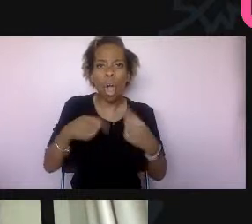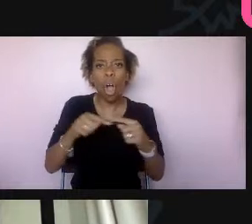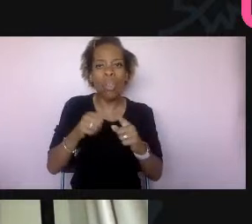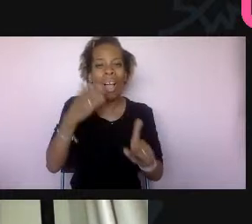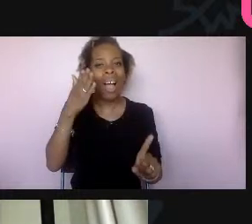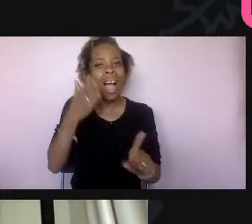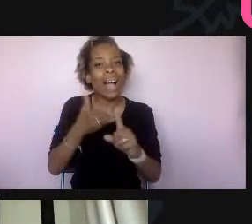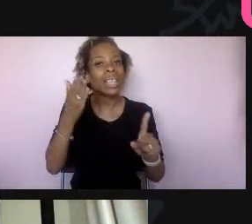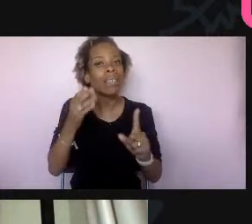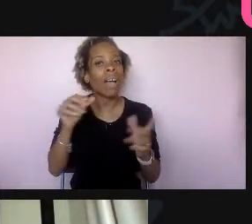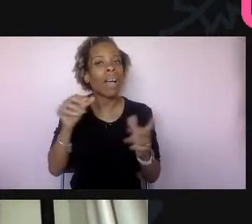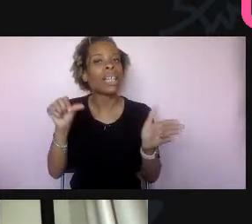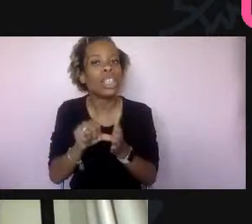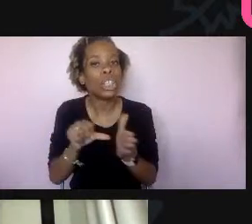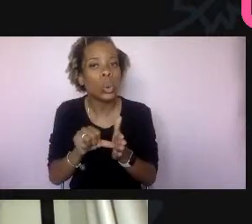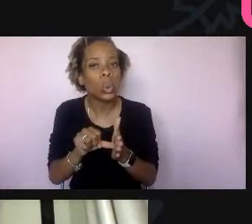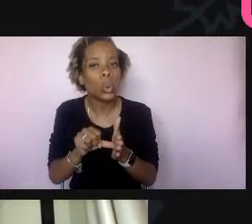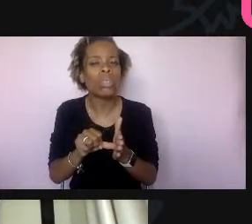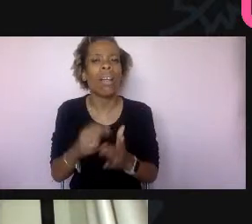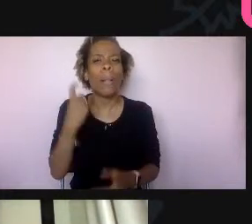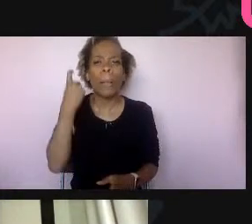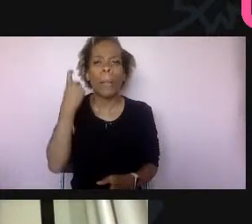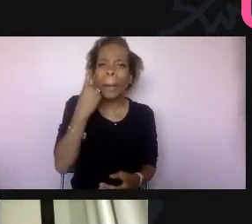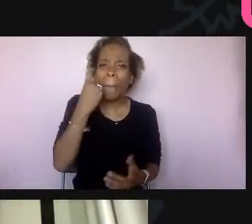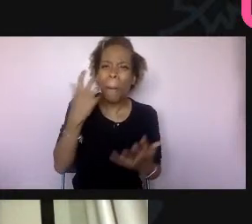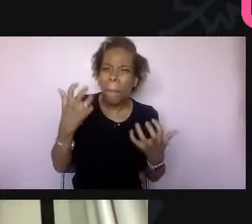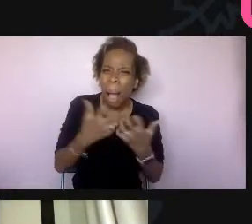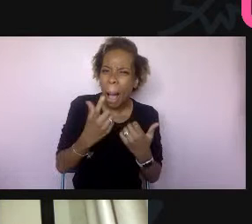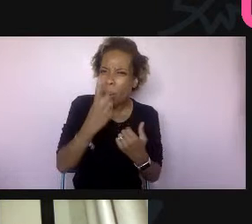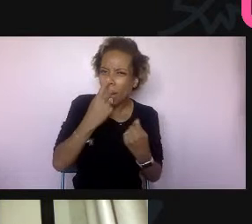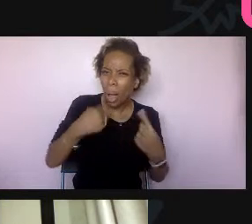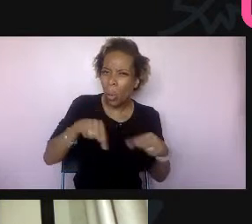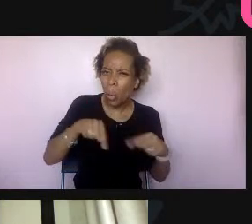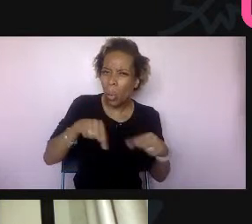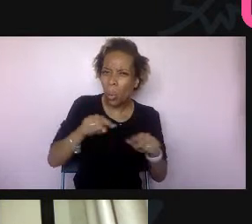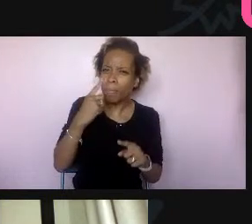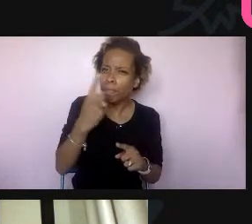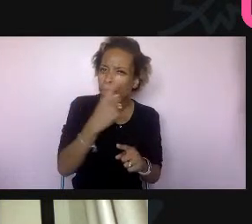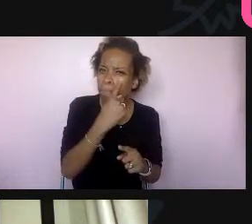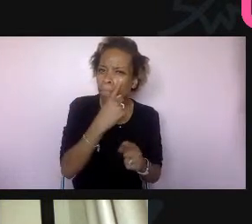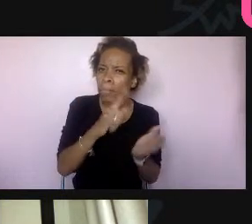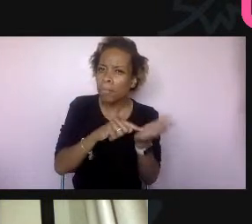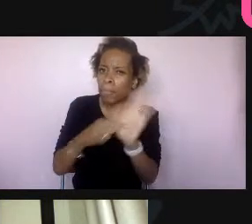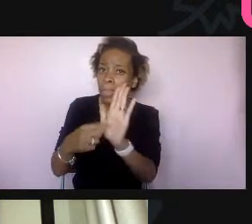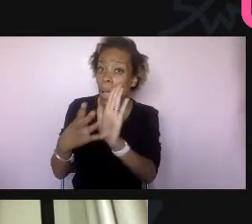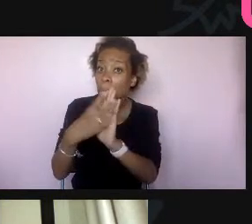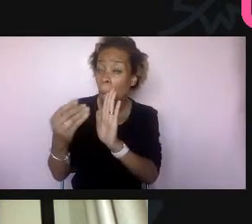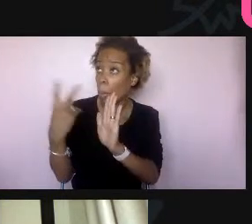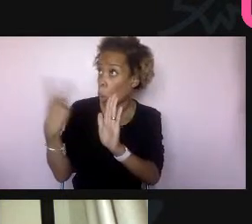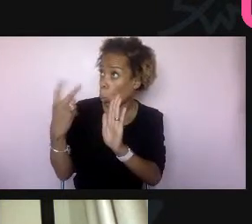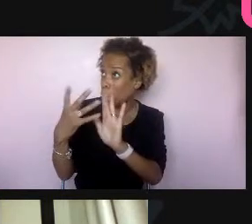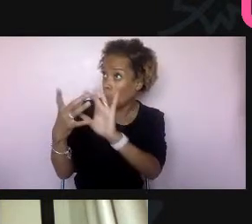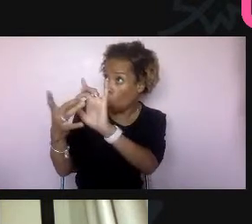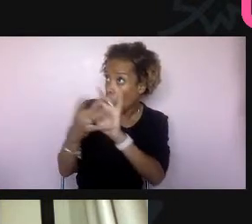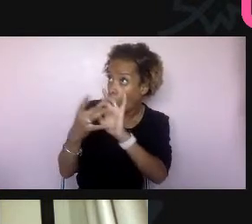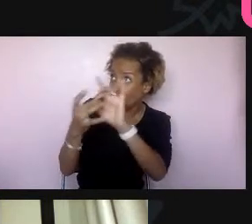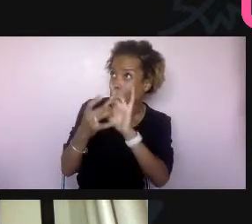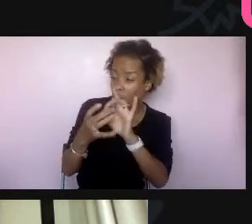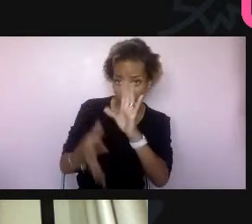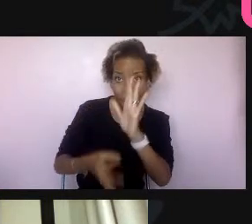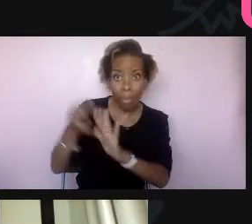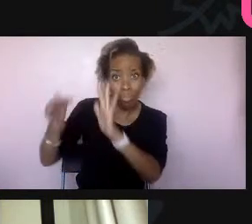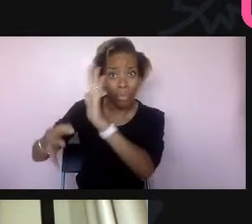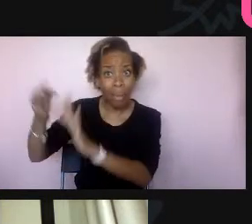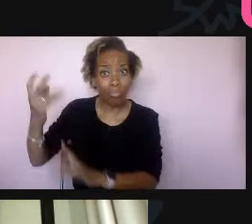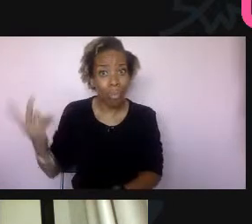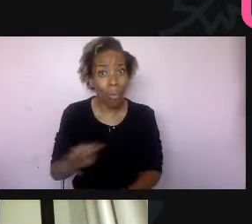identified, thinking about how we can, really put forward a case that if we work together, we can make this better, and think about how